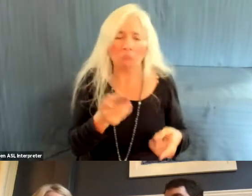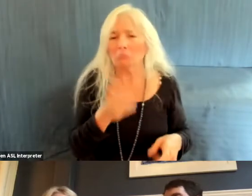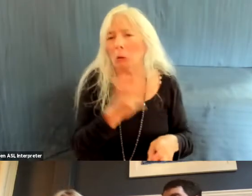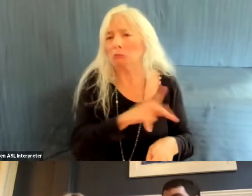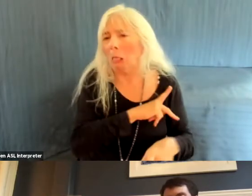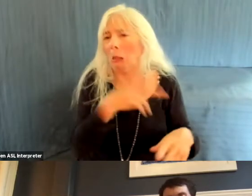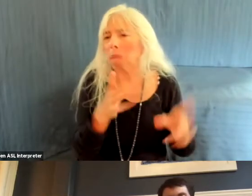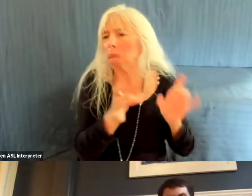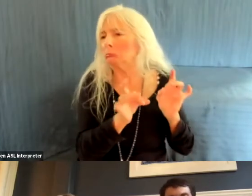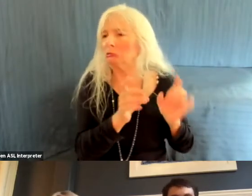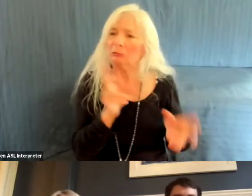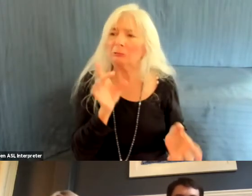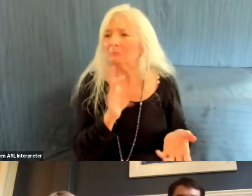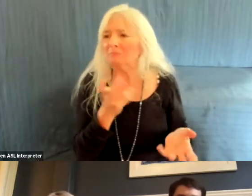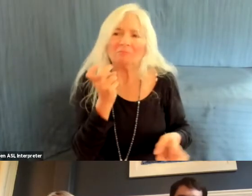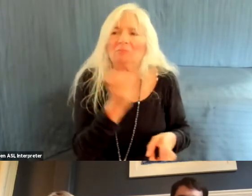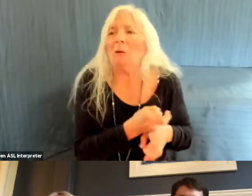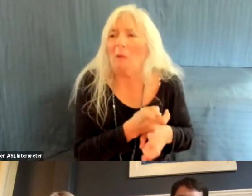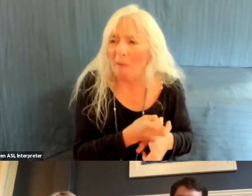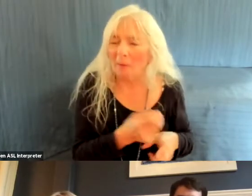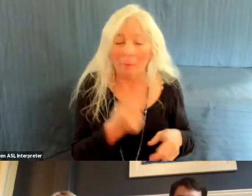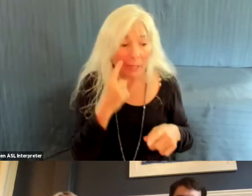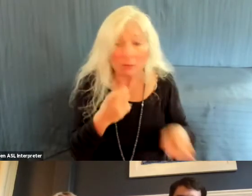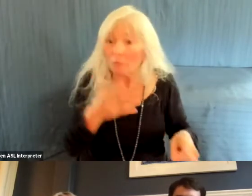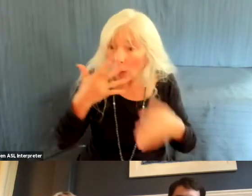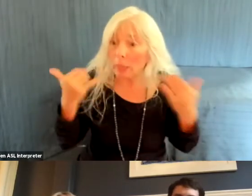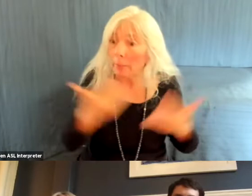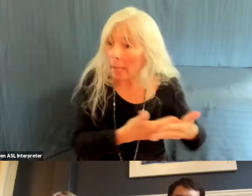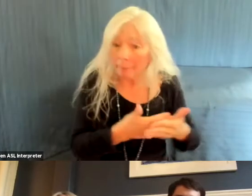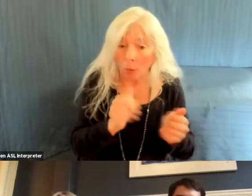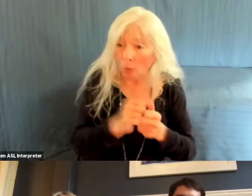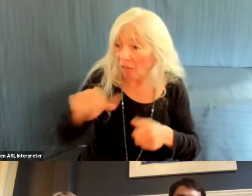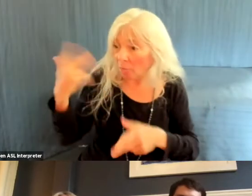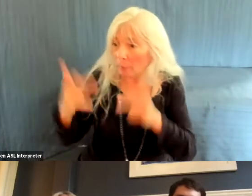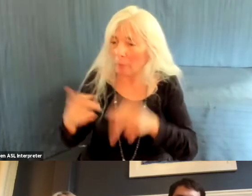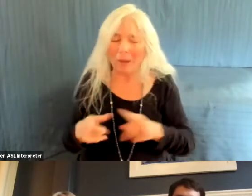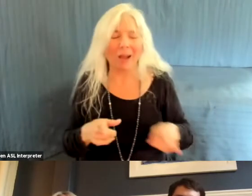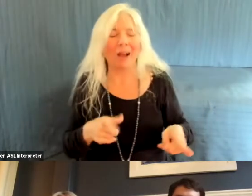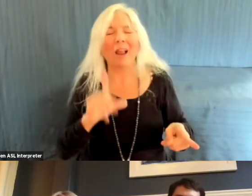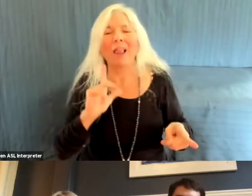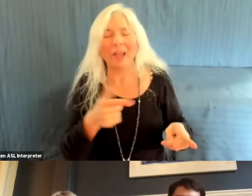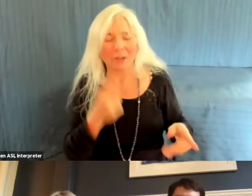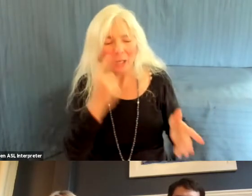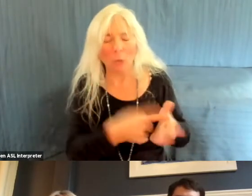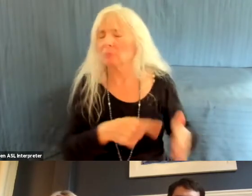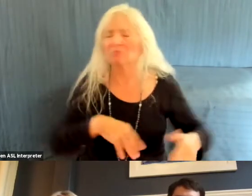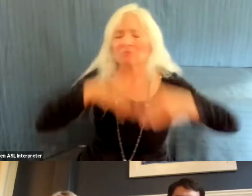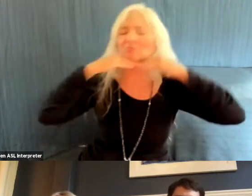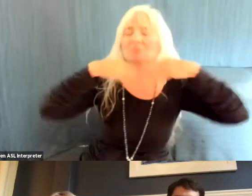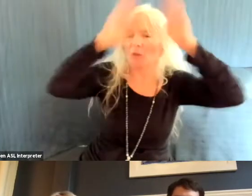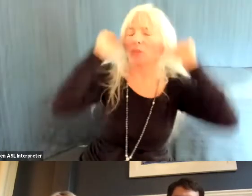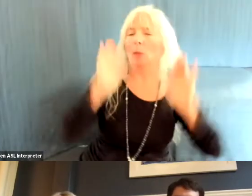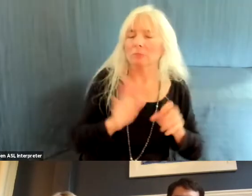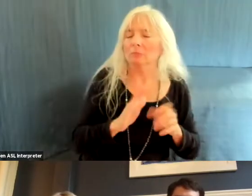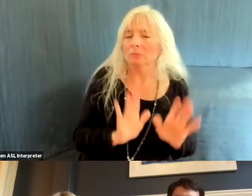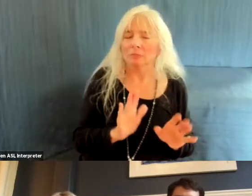Yeah. Sure. Because he was friendly enough with people, but he clearly got to a point where he had enough, and a